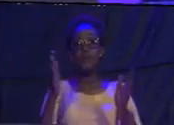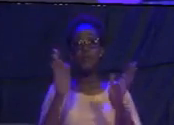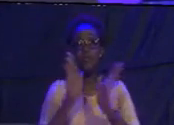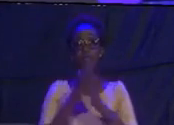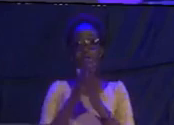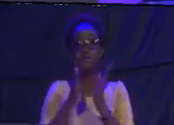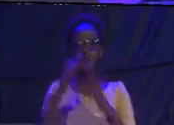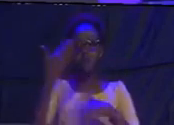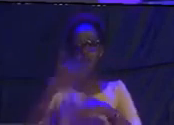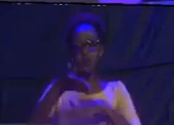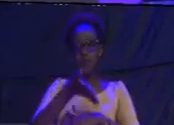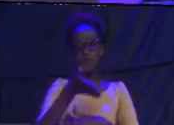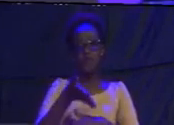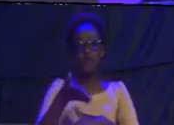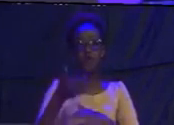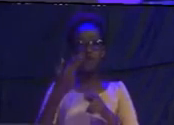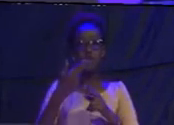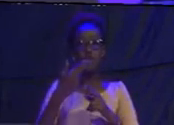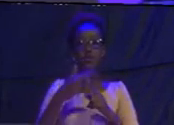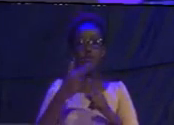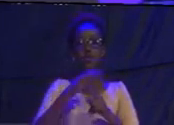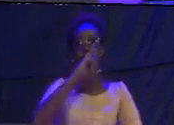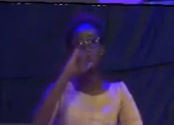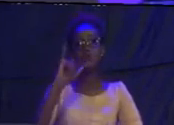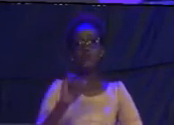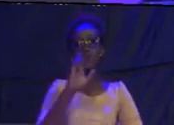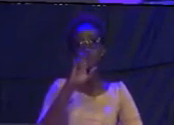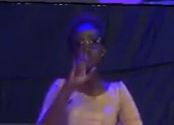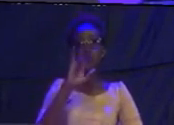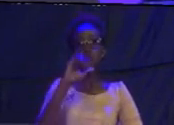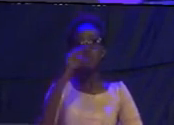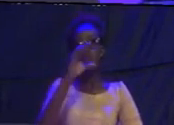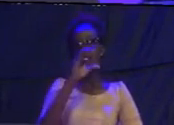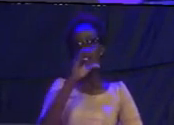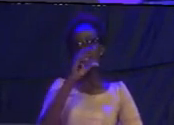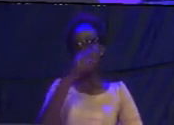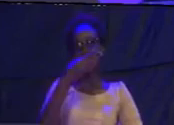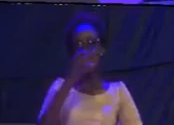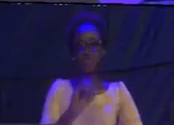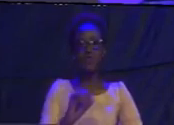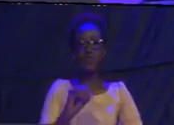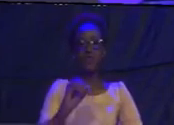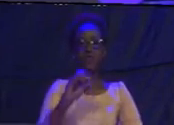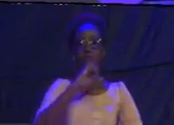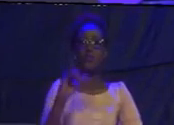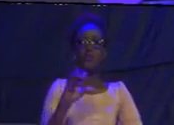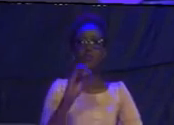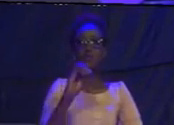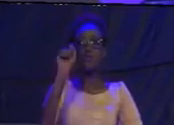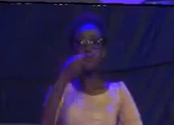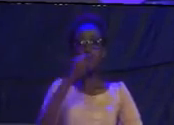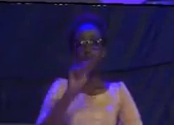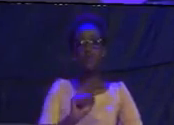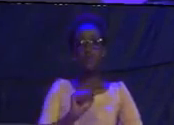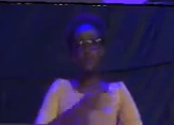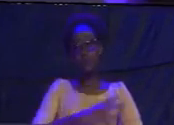The city right before them was Jericho. Yeshua again. And Joshua goes.